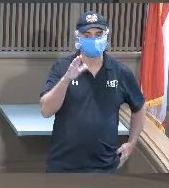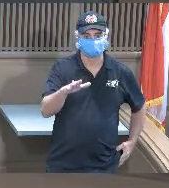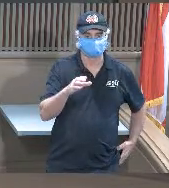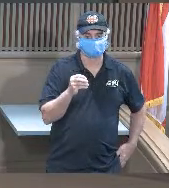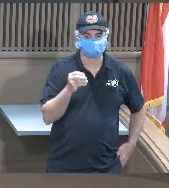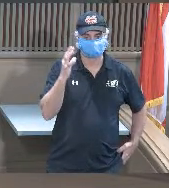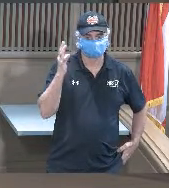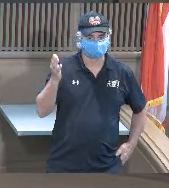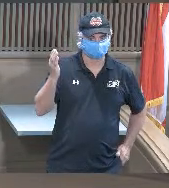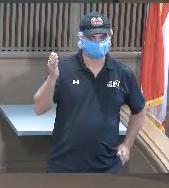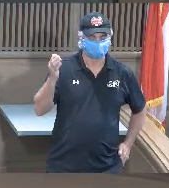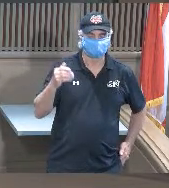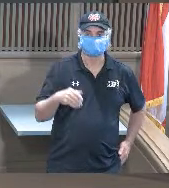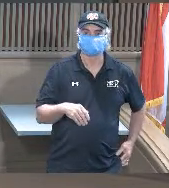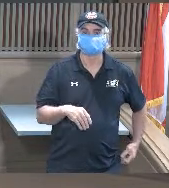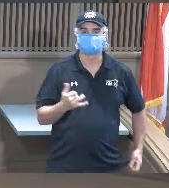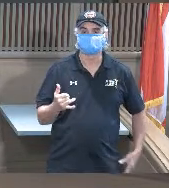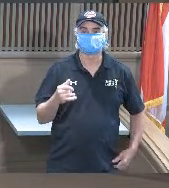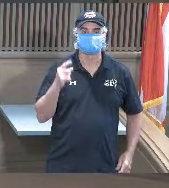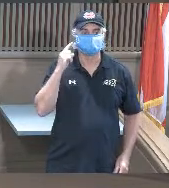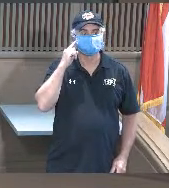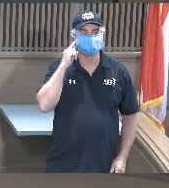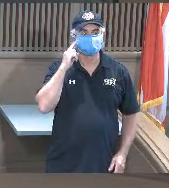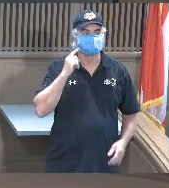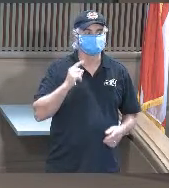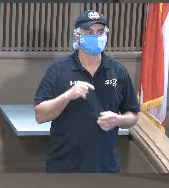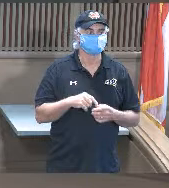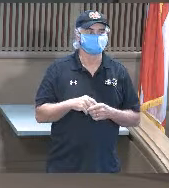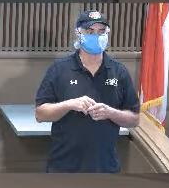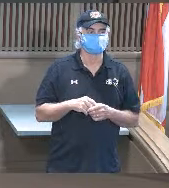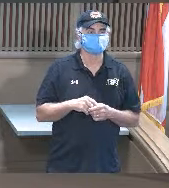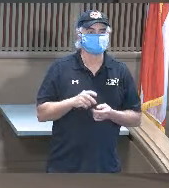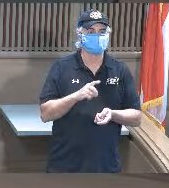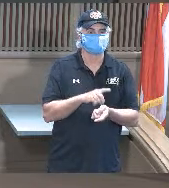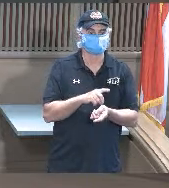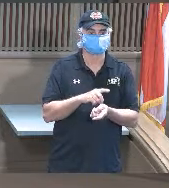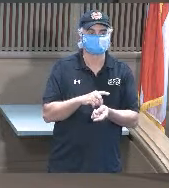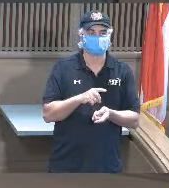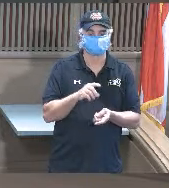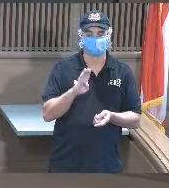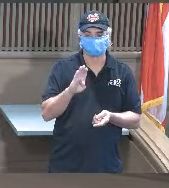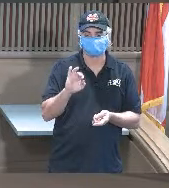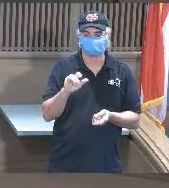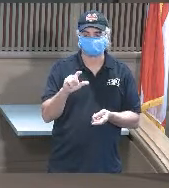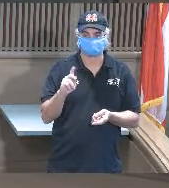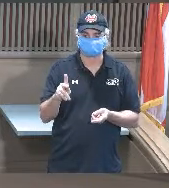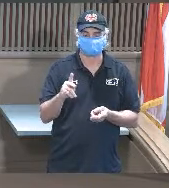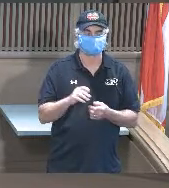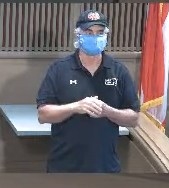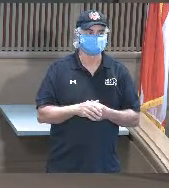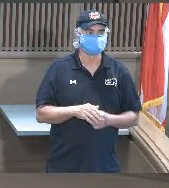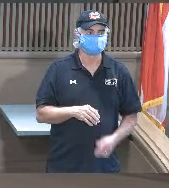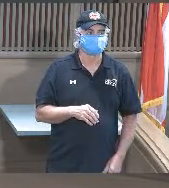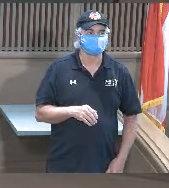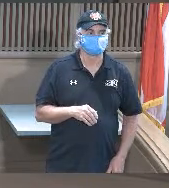We will now hear from Dr. Black. He is the